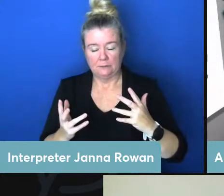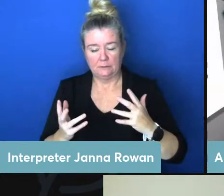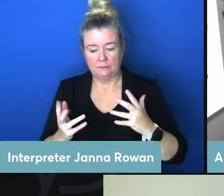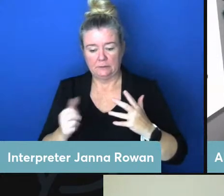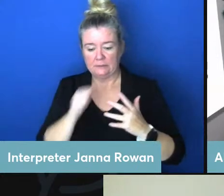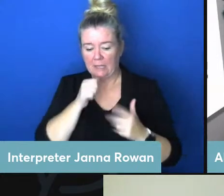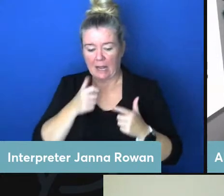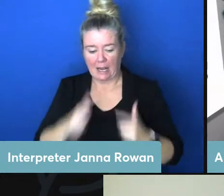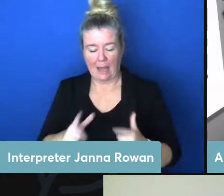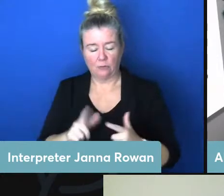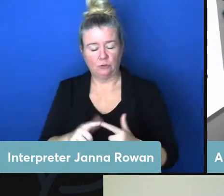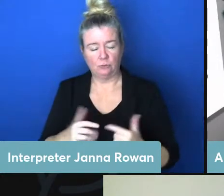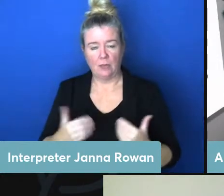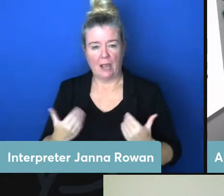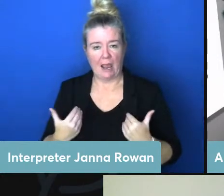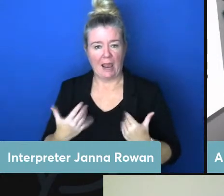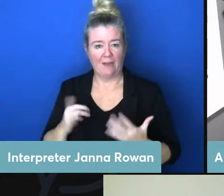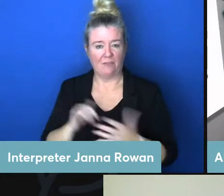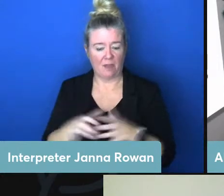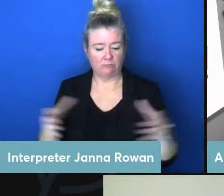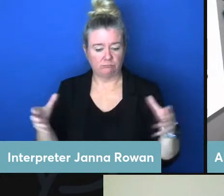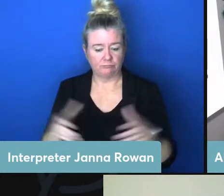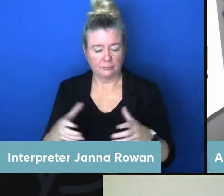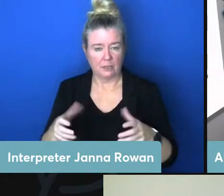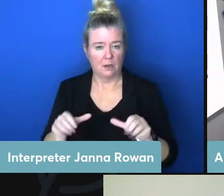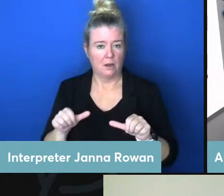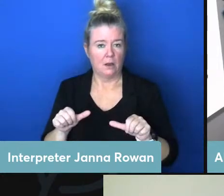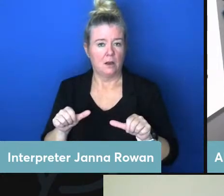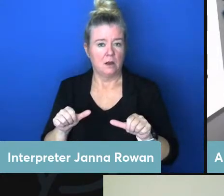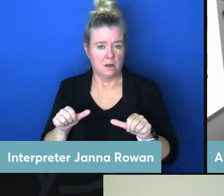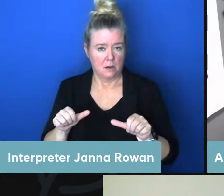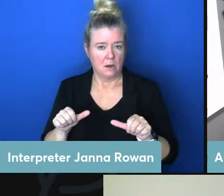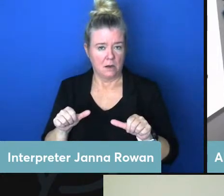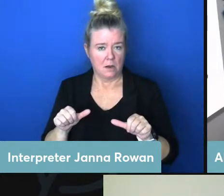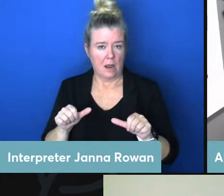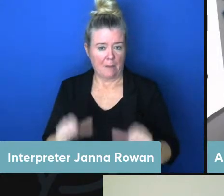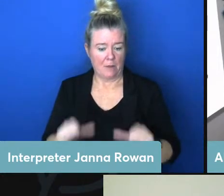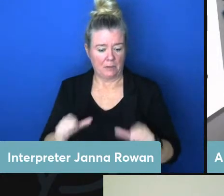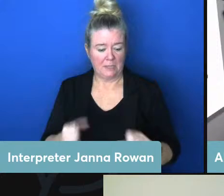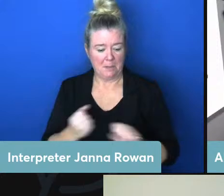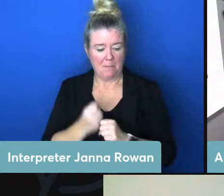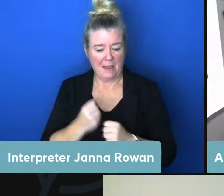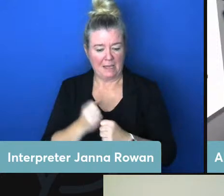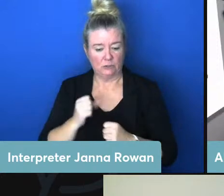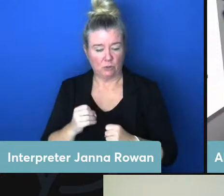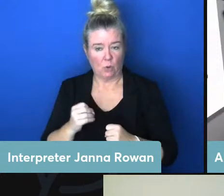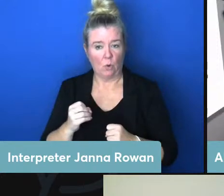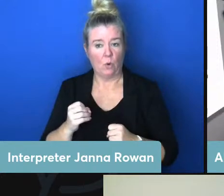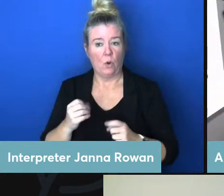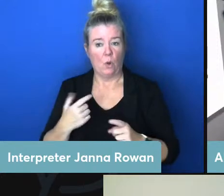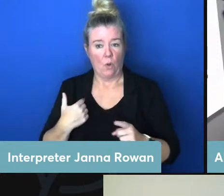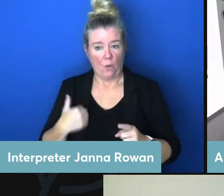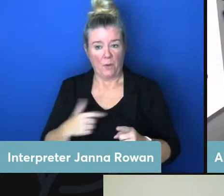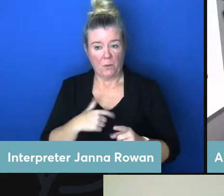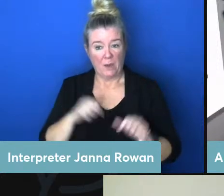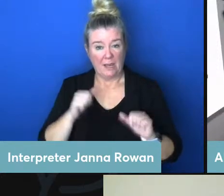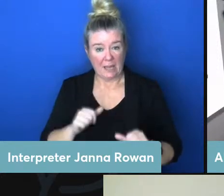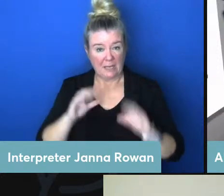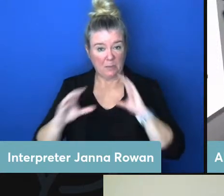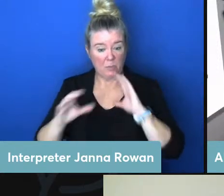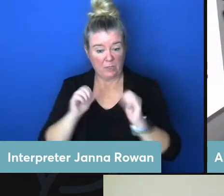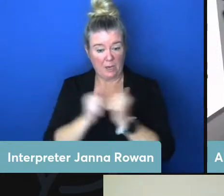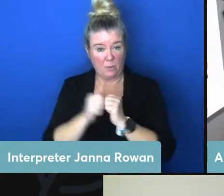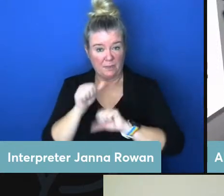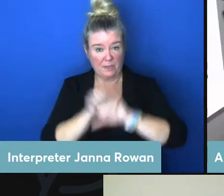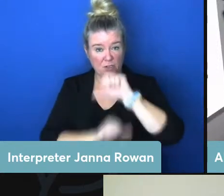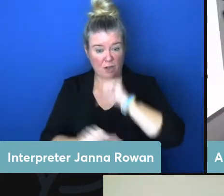to have that congregation ability and make it so that we can communicate with one another